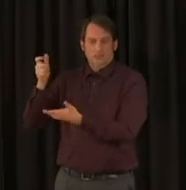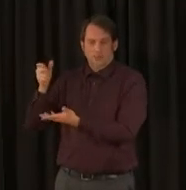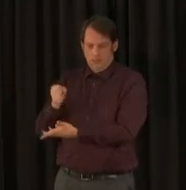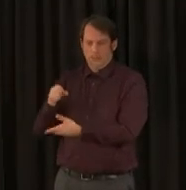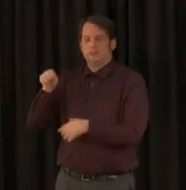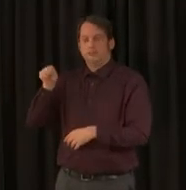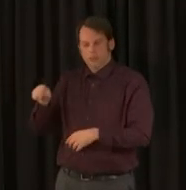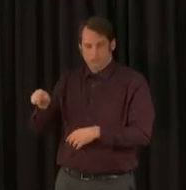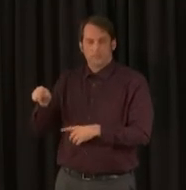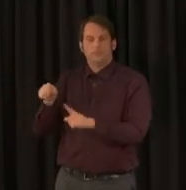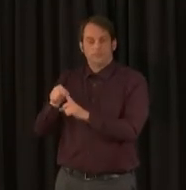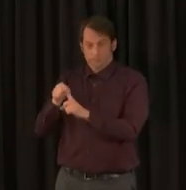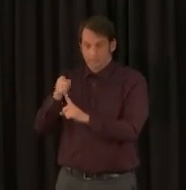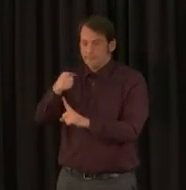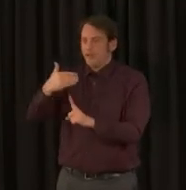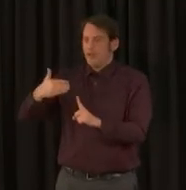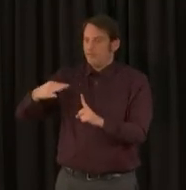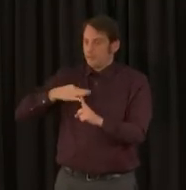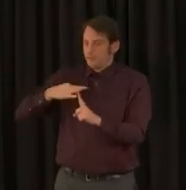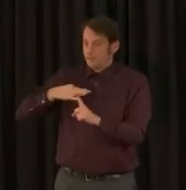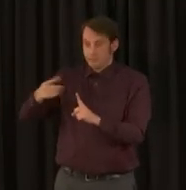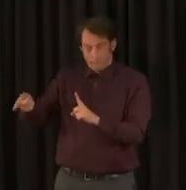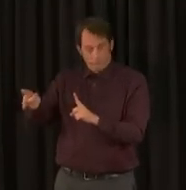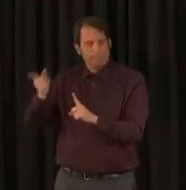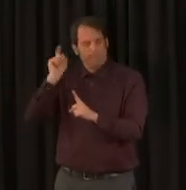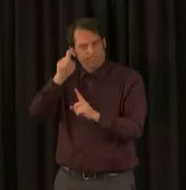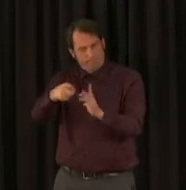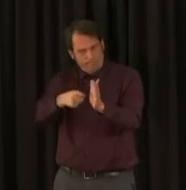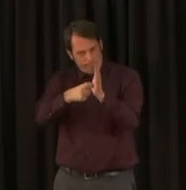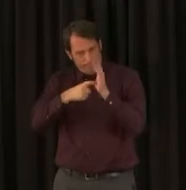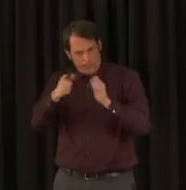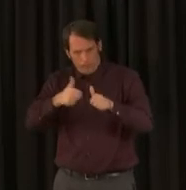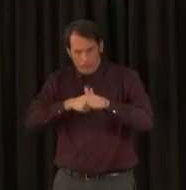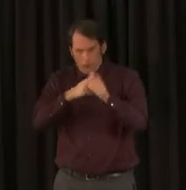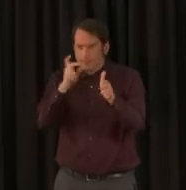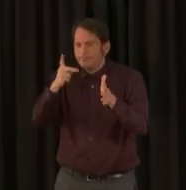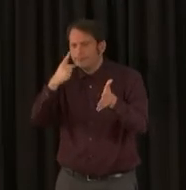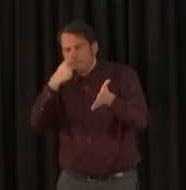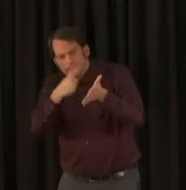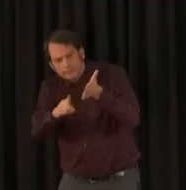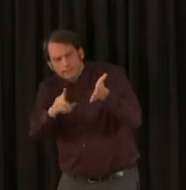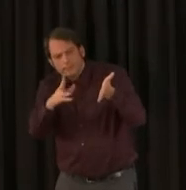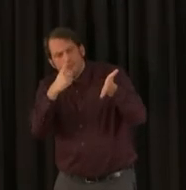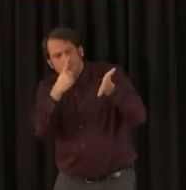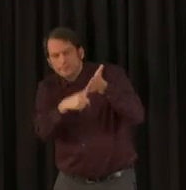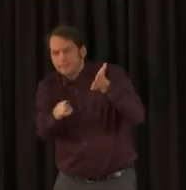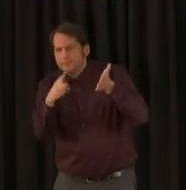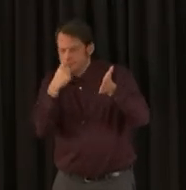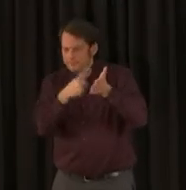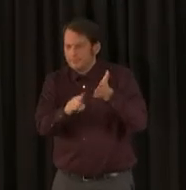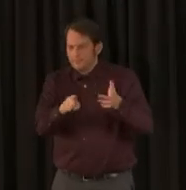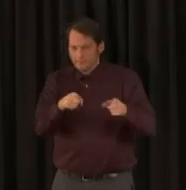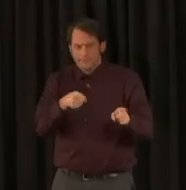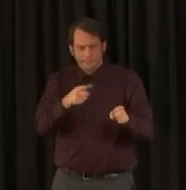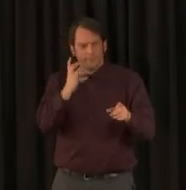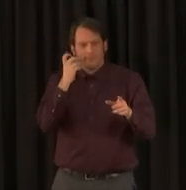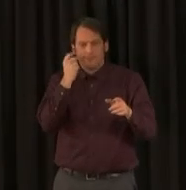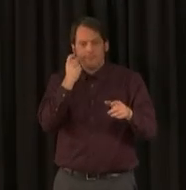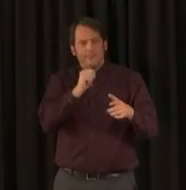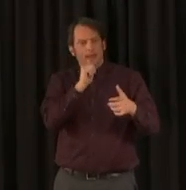requirements, and then just following up and finding people to kind of latch on to and not let go,